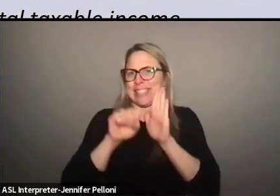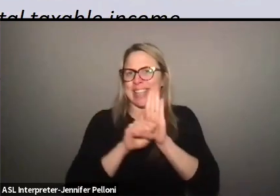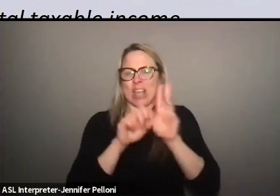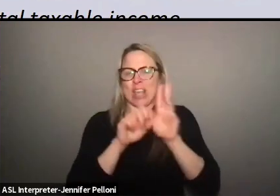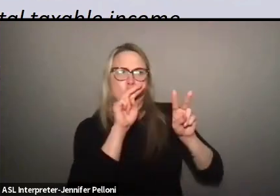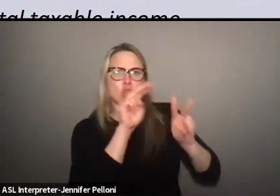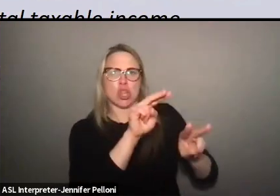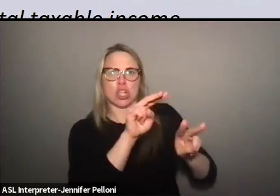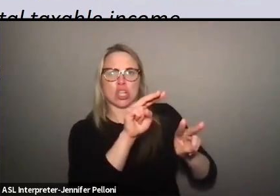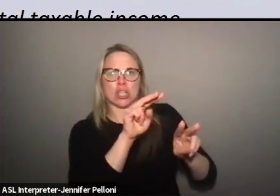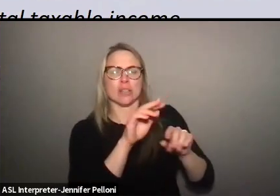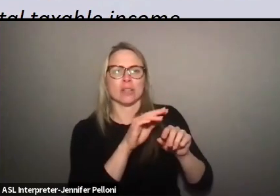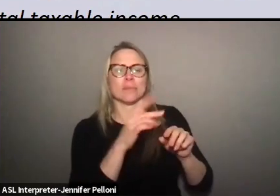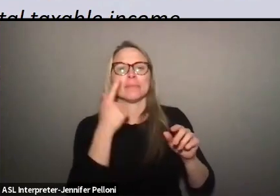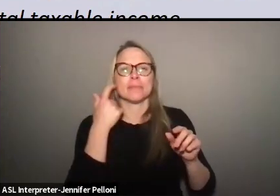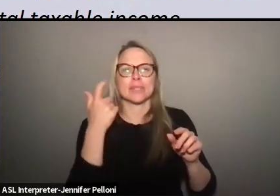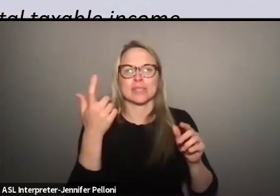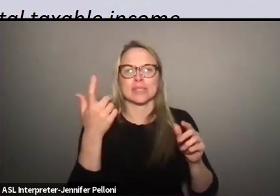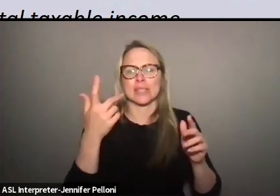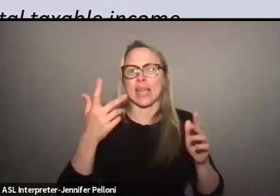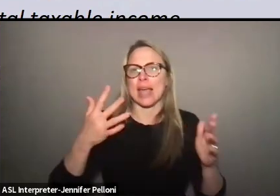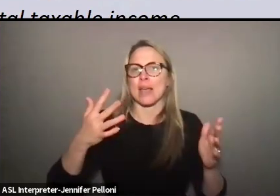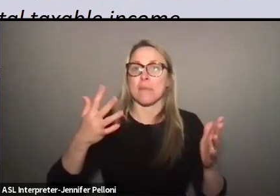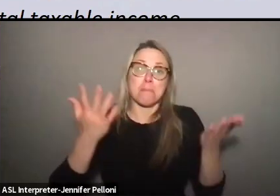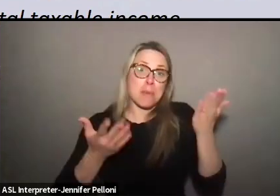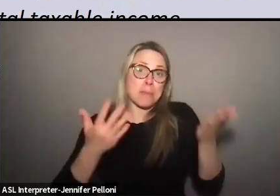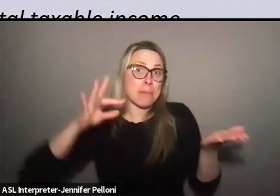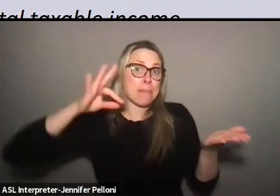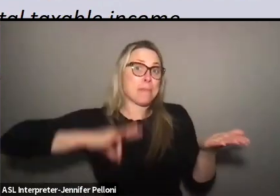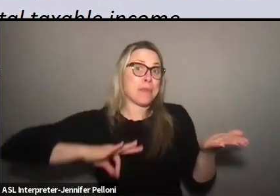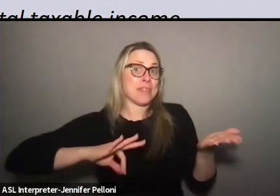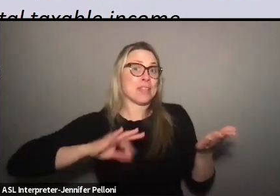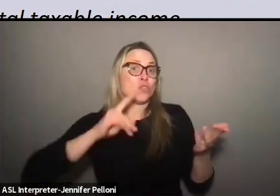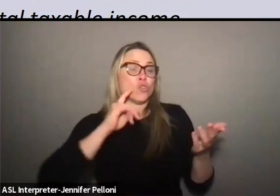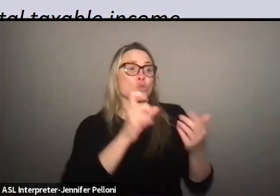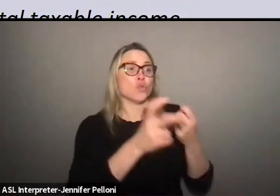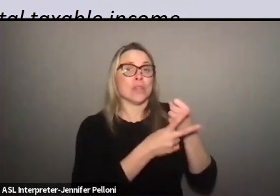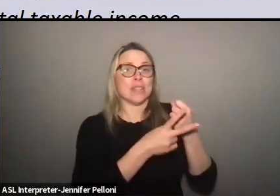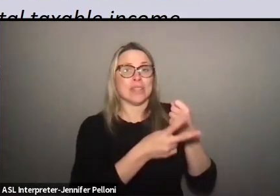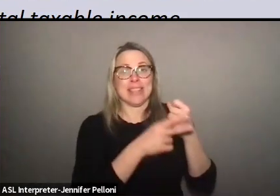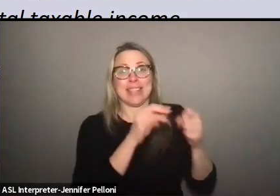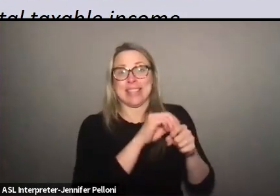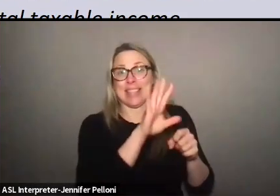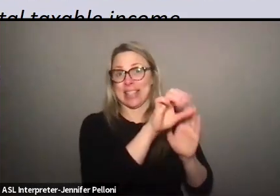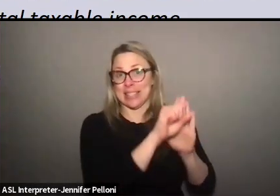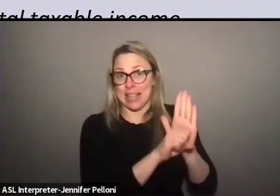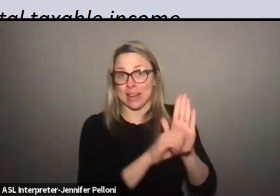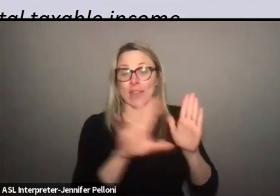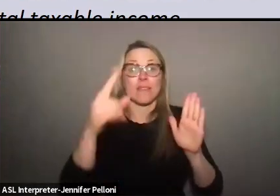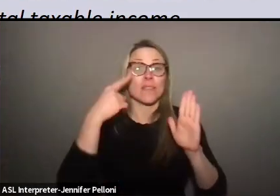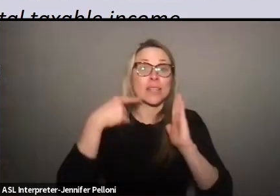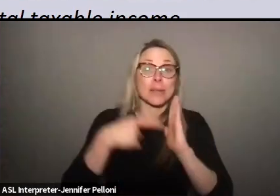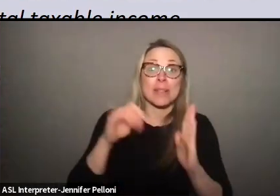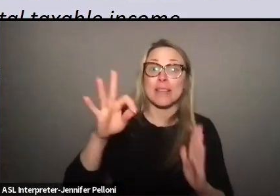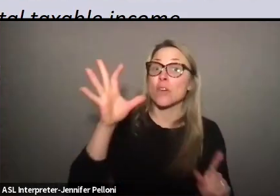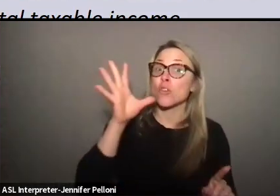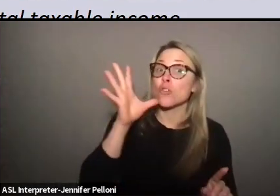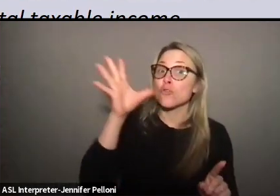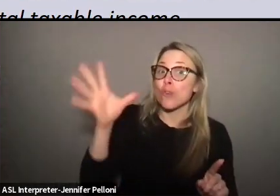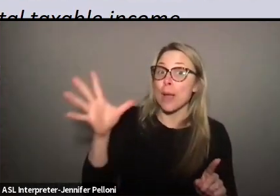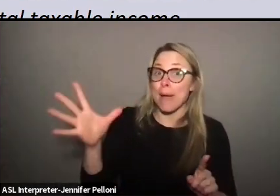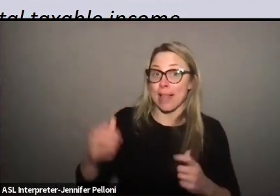Because there are benefits of being within your own state. For example, if grandma lives in